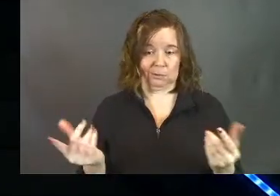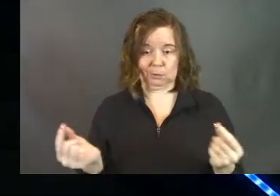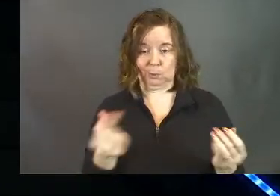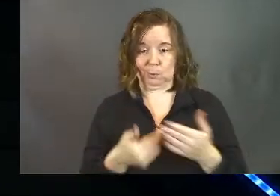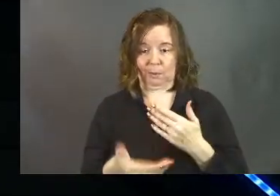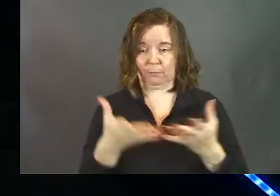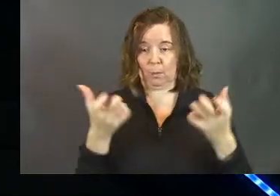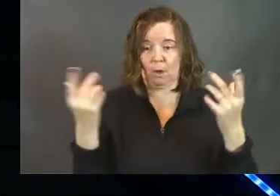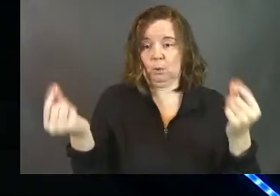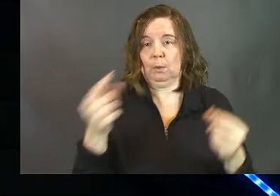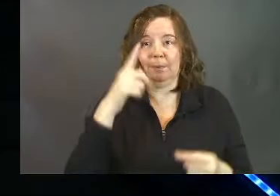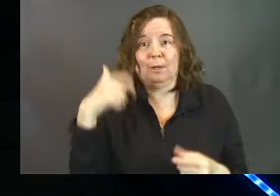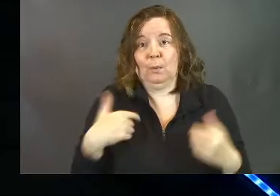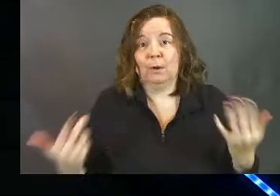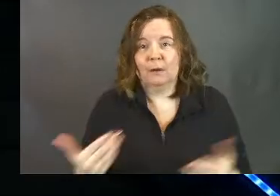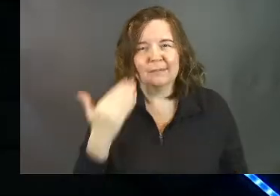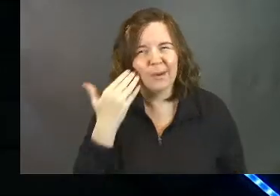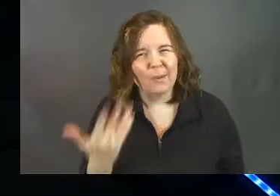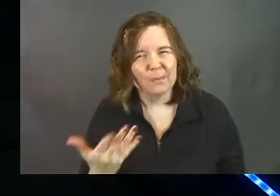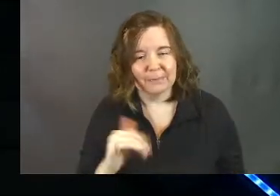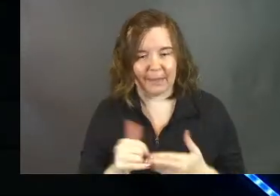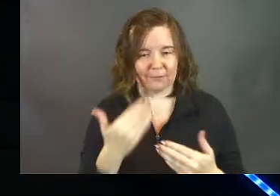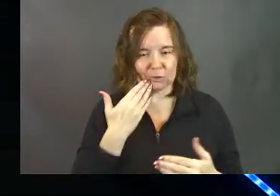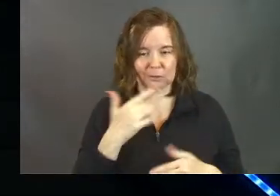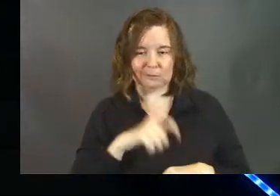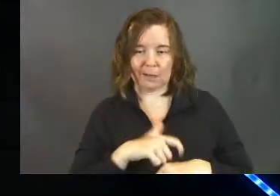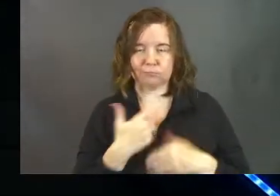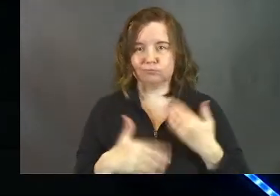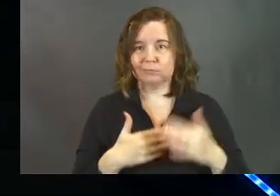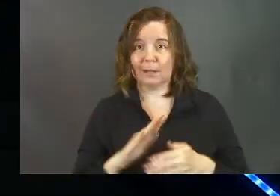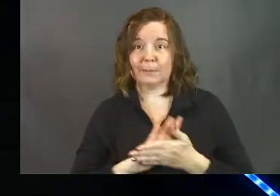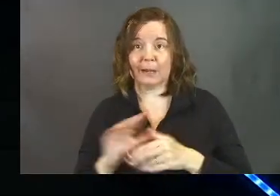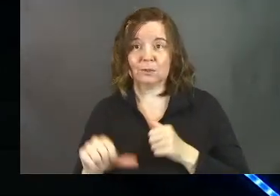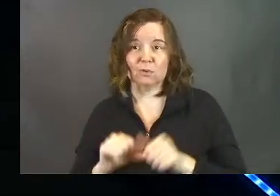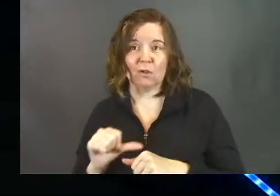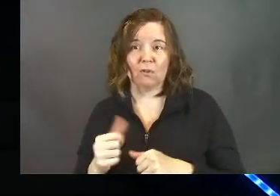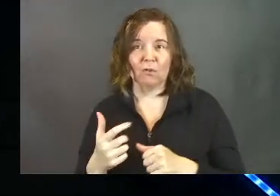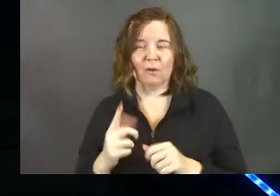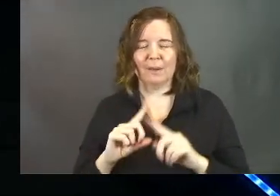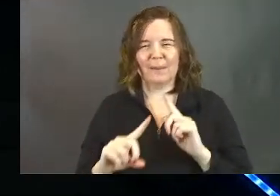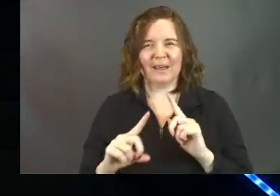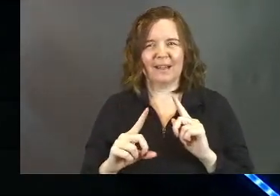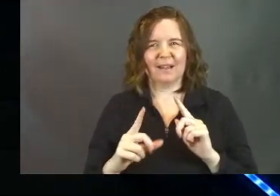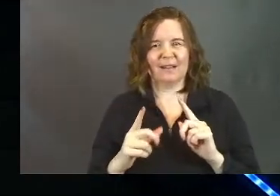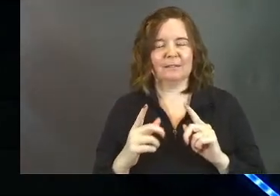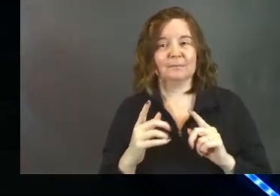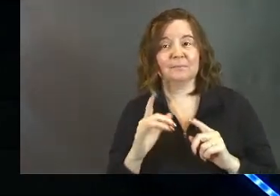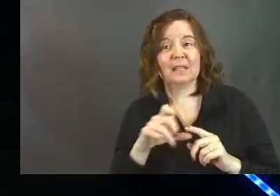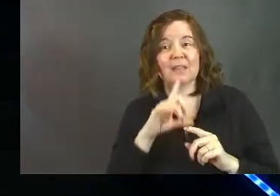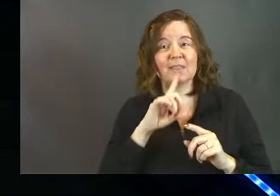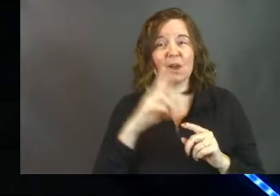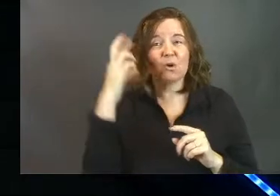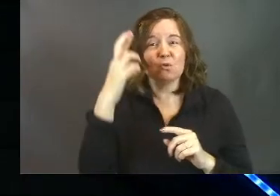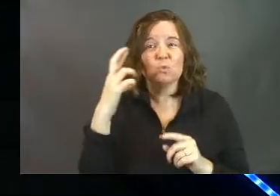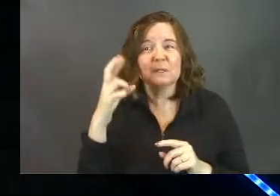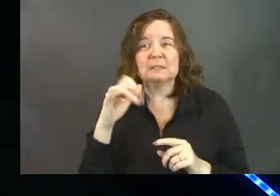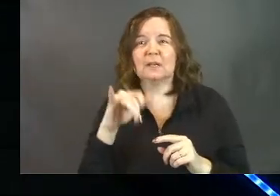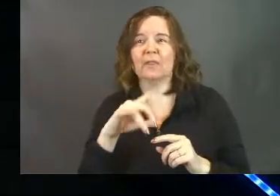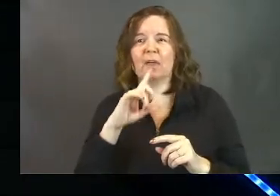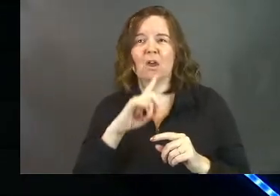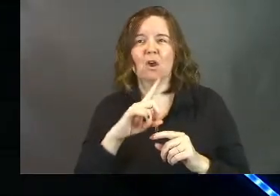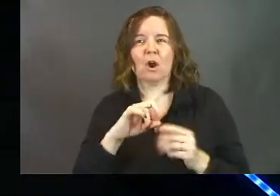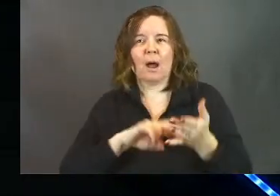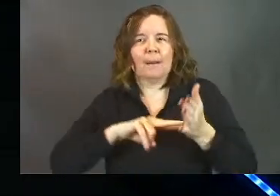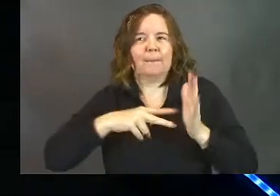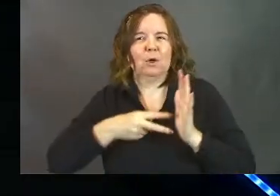whatever we want to do because we're here, you know? And let's have a good time. Let's be nice to each other, you know? But is there a reason? Is there